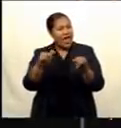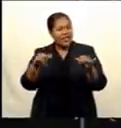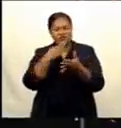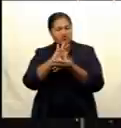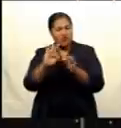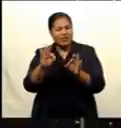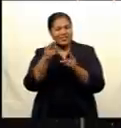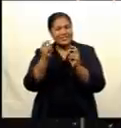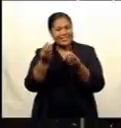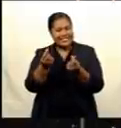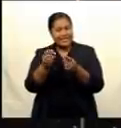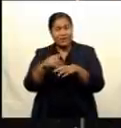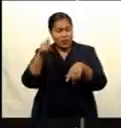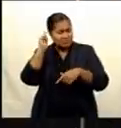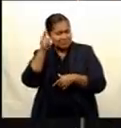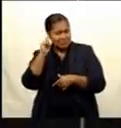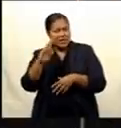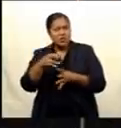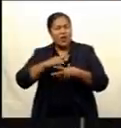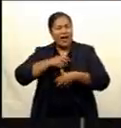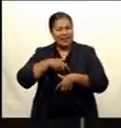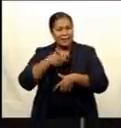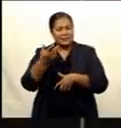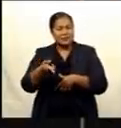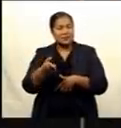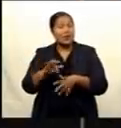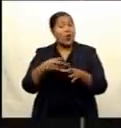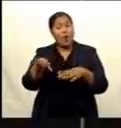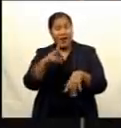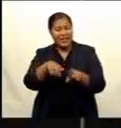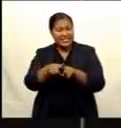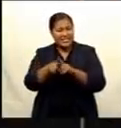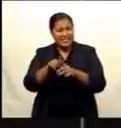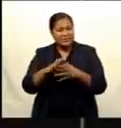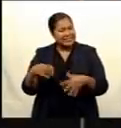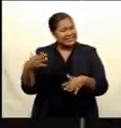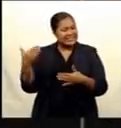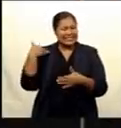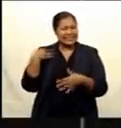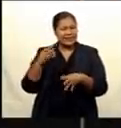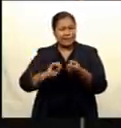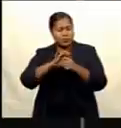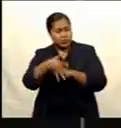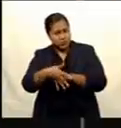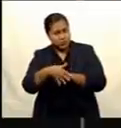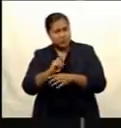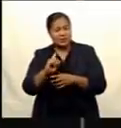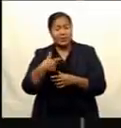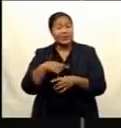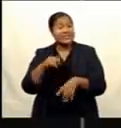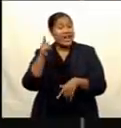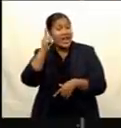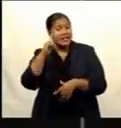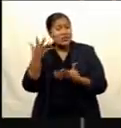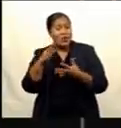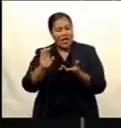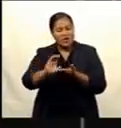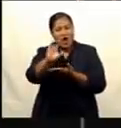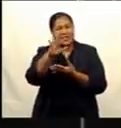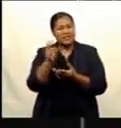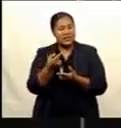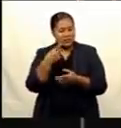to adapt to. While the teaching and learning process has been disrupted by the pandemic, lecturers in tertiary institutions have been on their toes